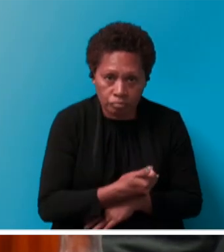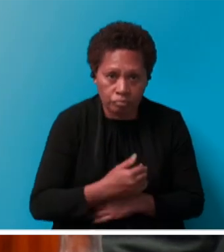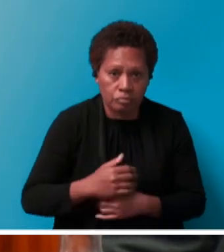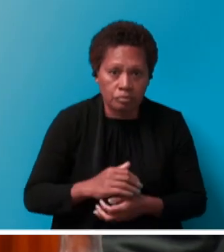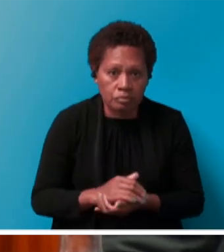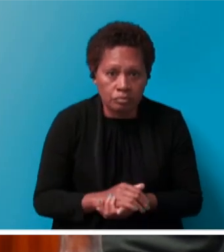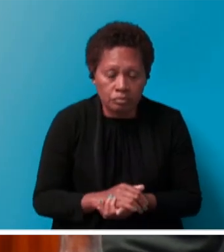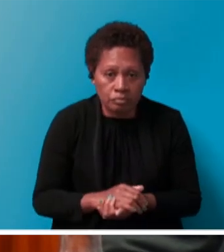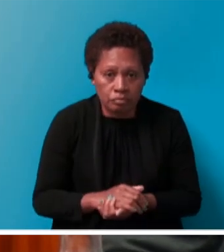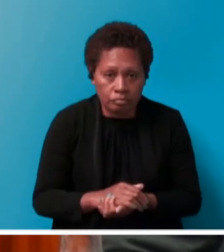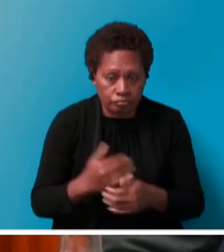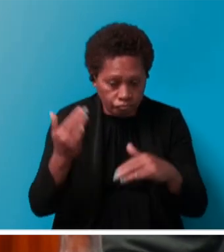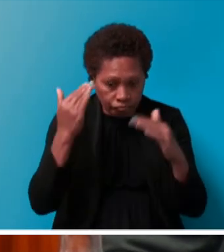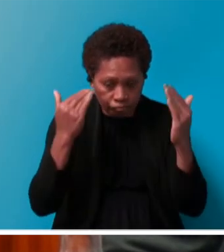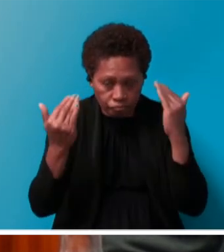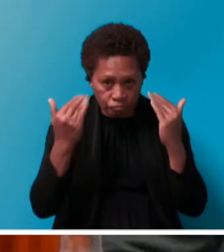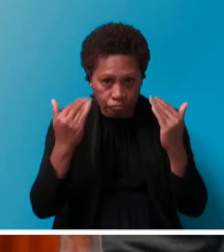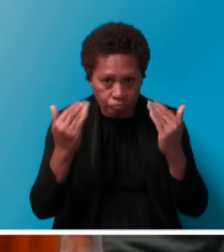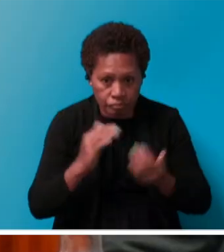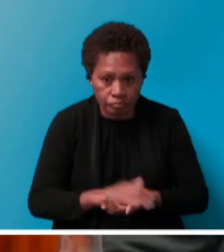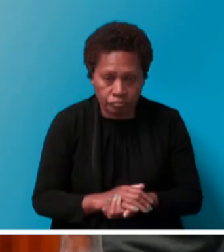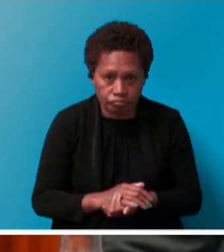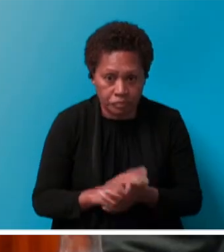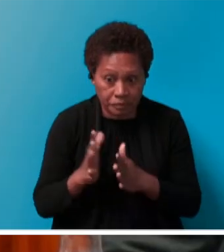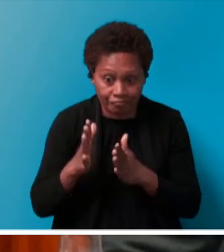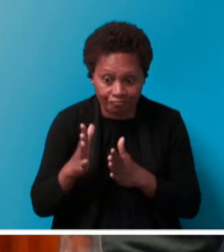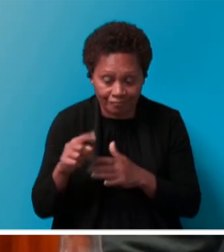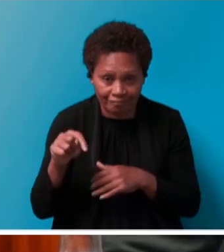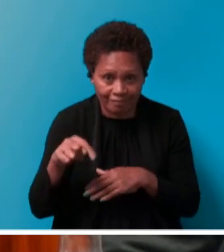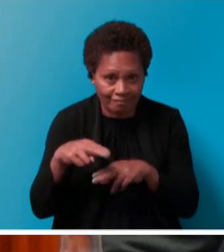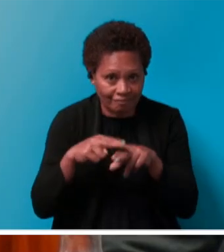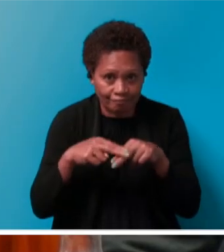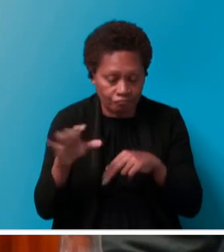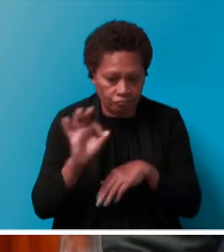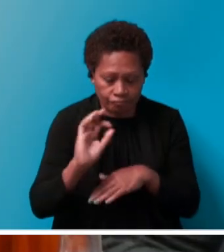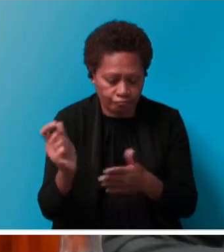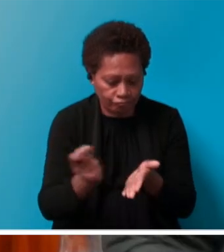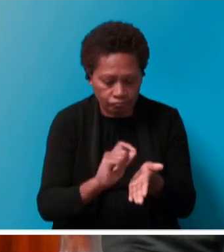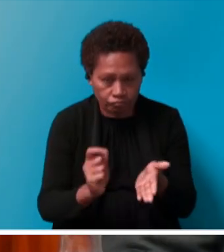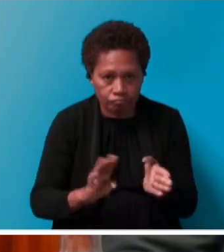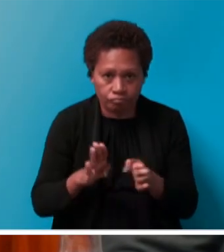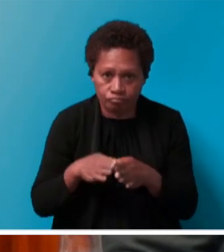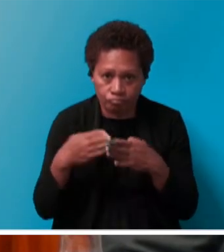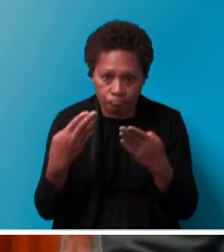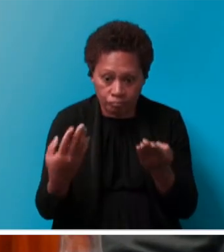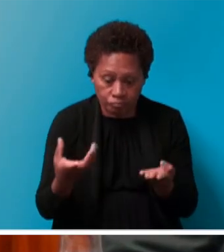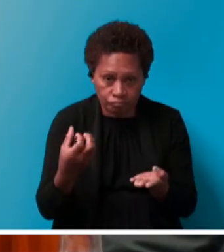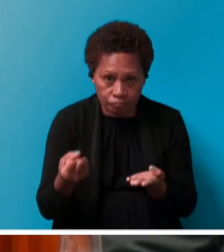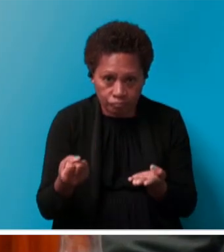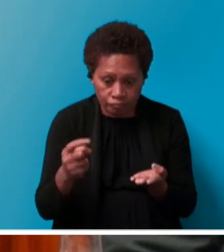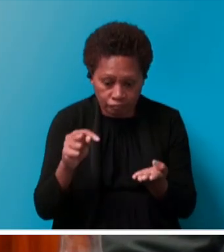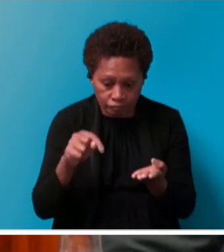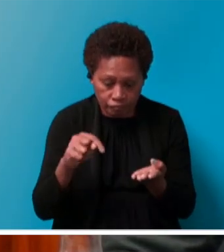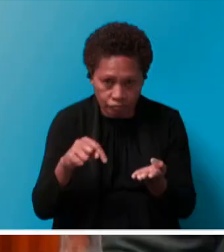Mr. Speaker, the story of Fiji is not only written in books. It lives in tangible heritage found